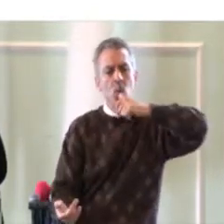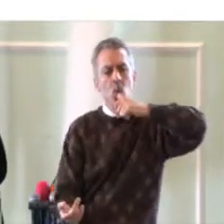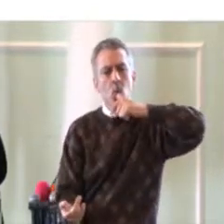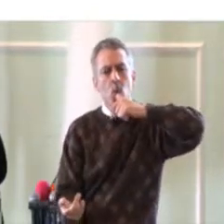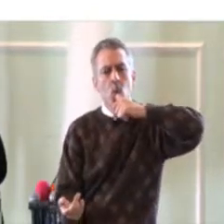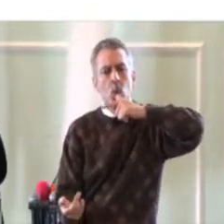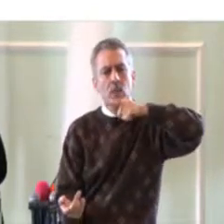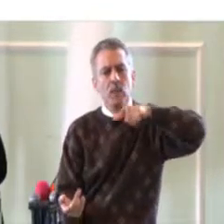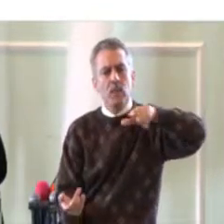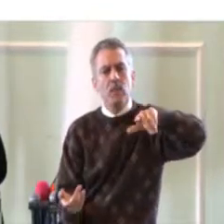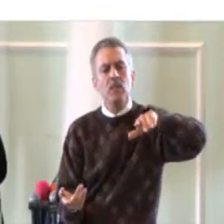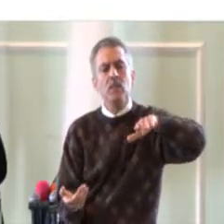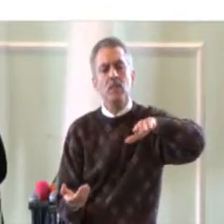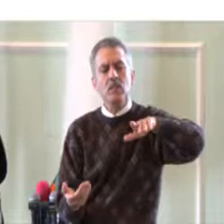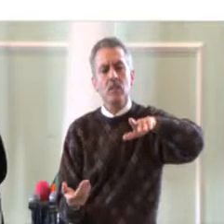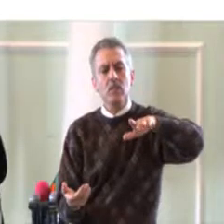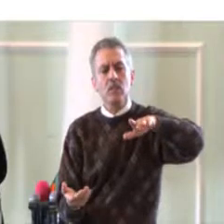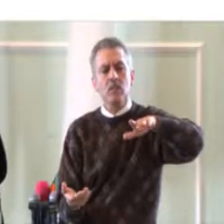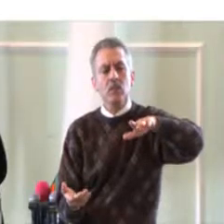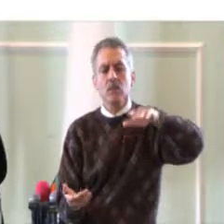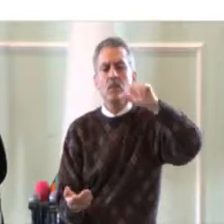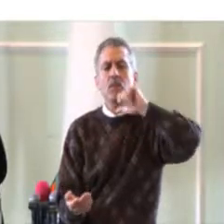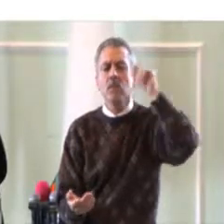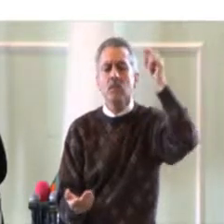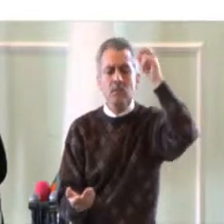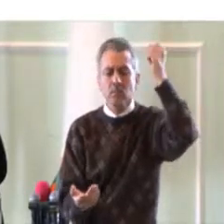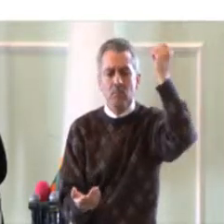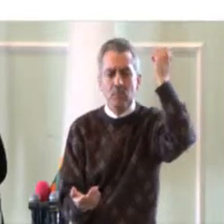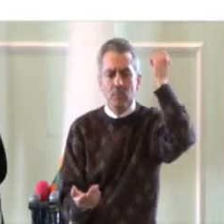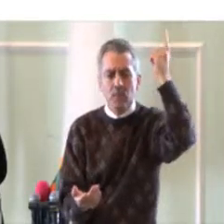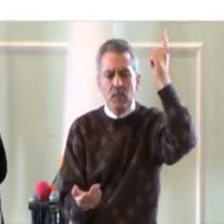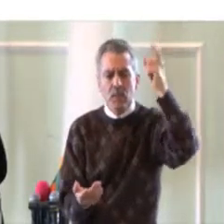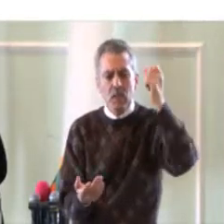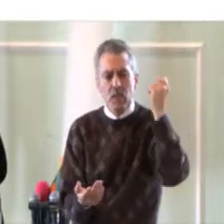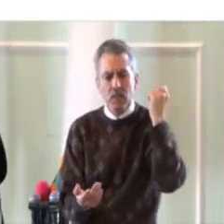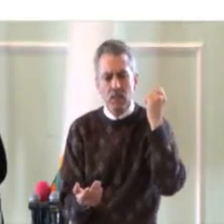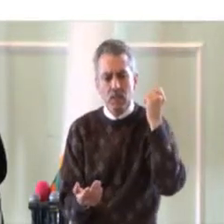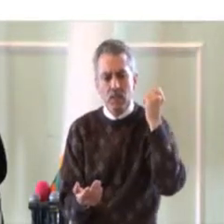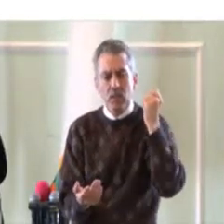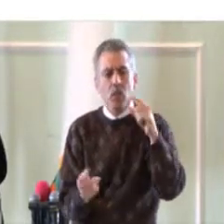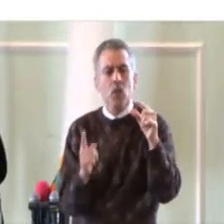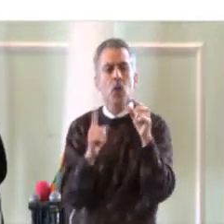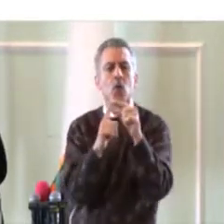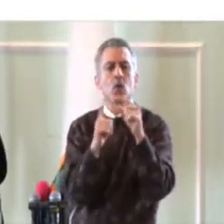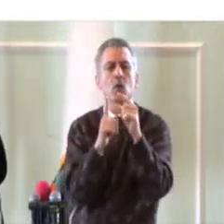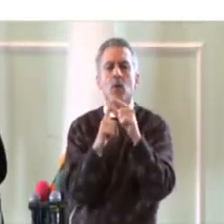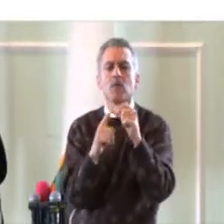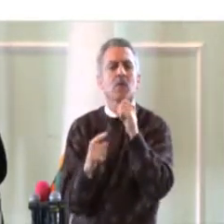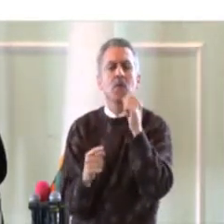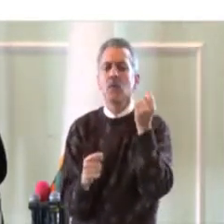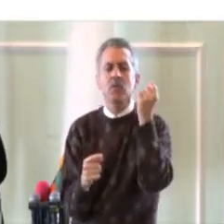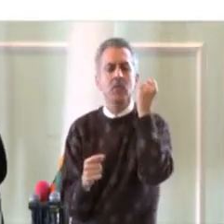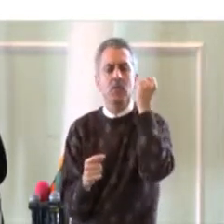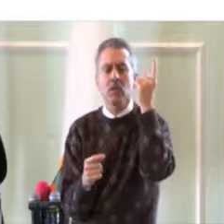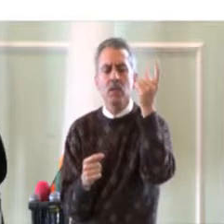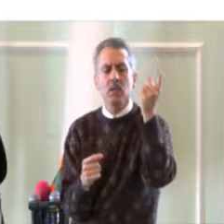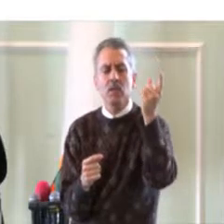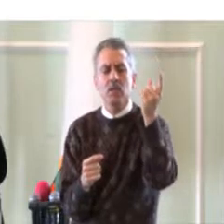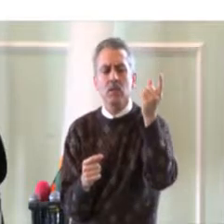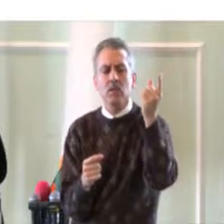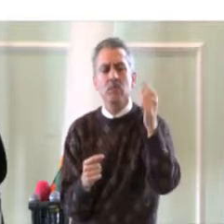who darkens counsel by words without knowledge? Now prepare